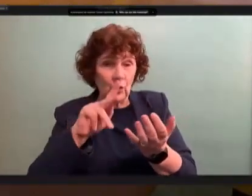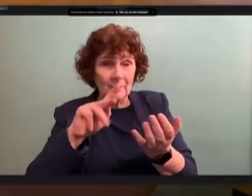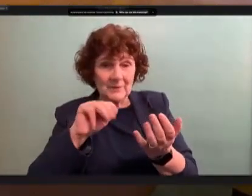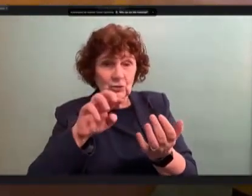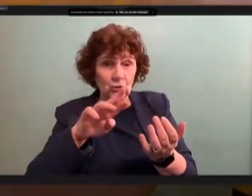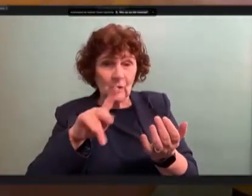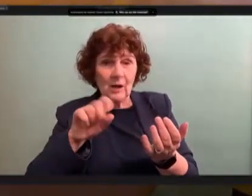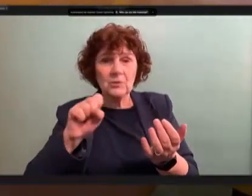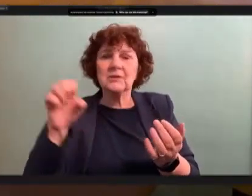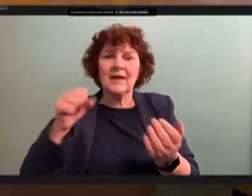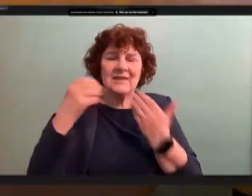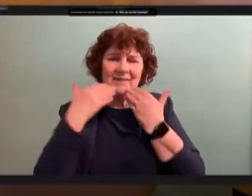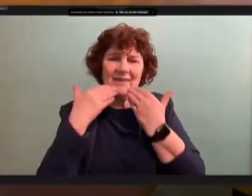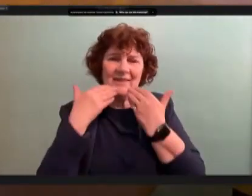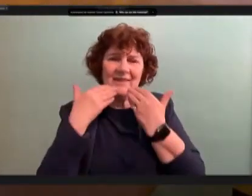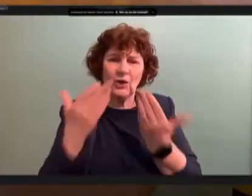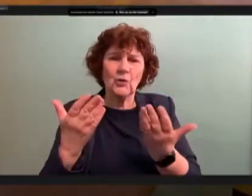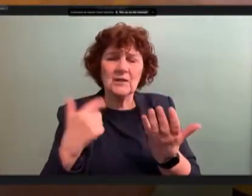just wanted to